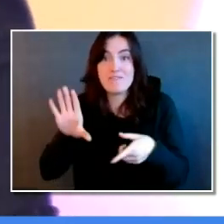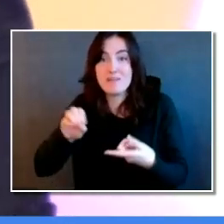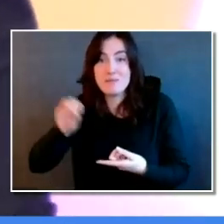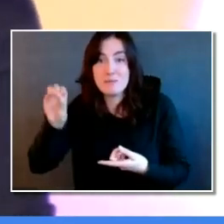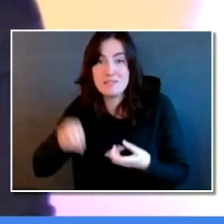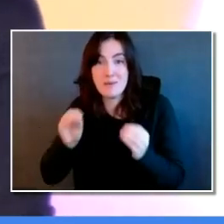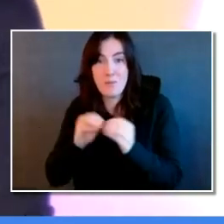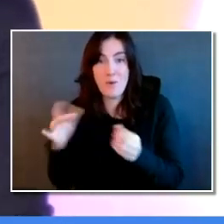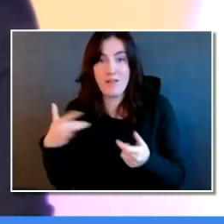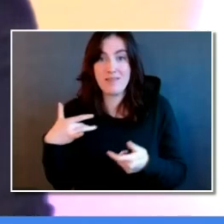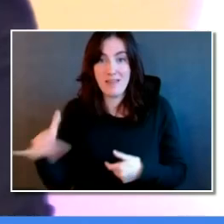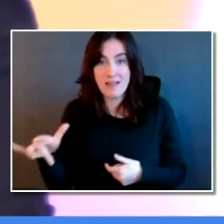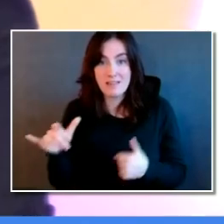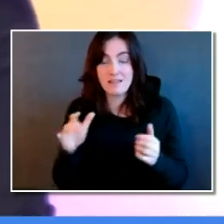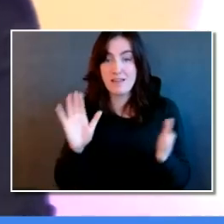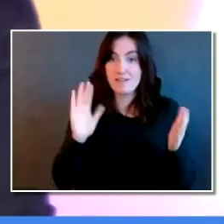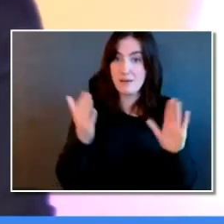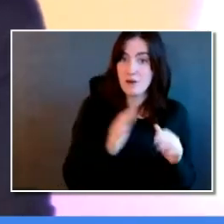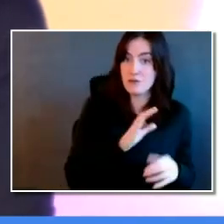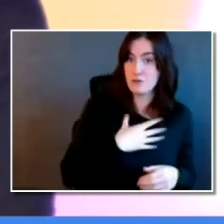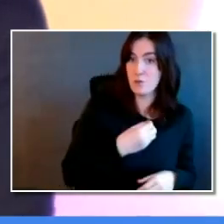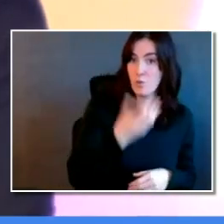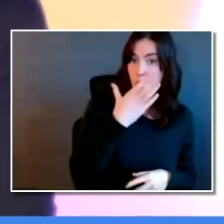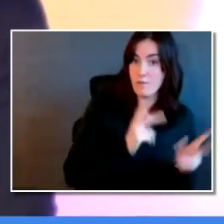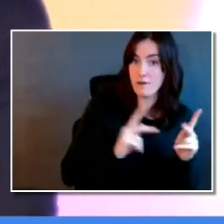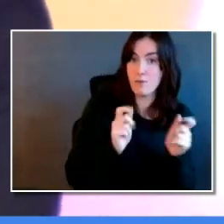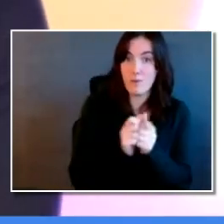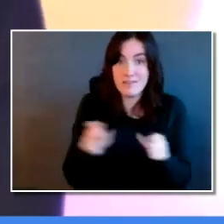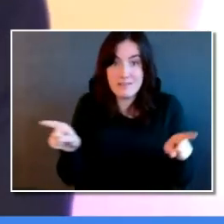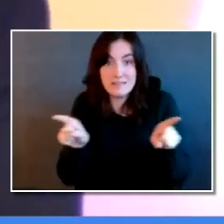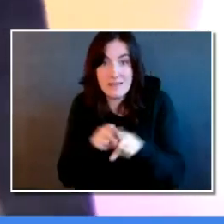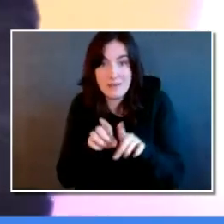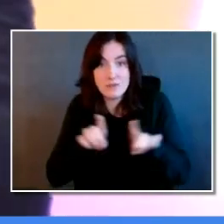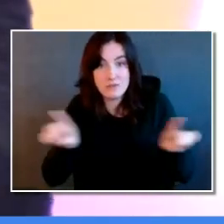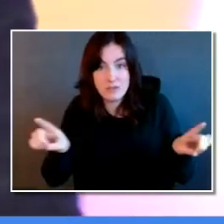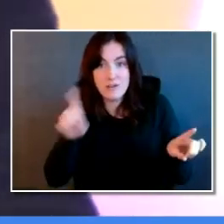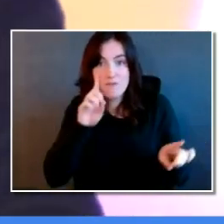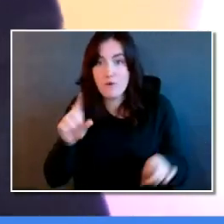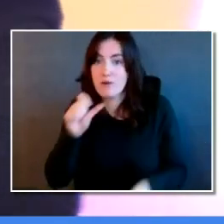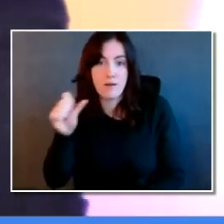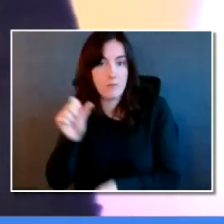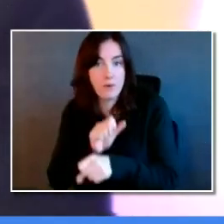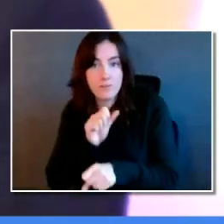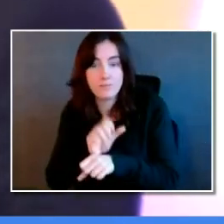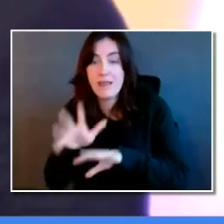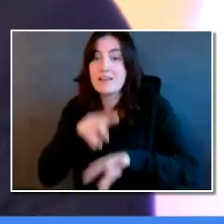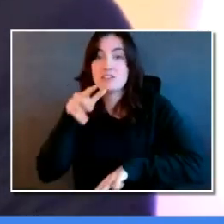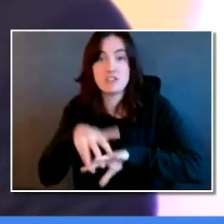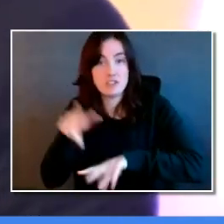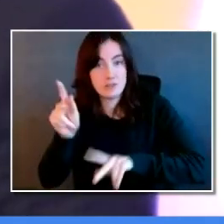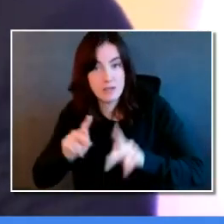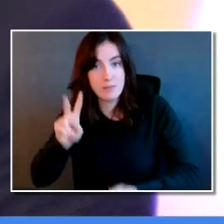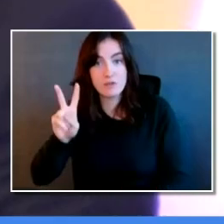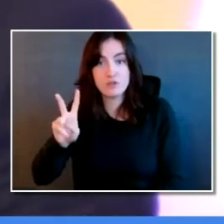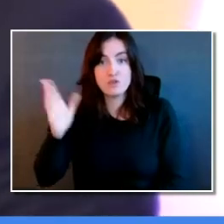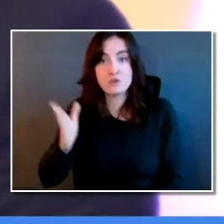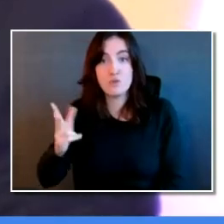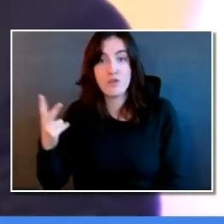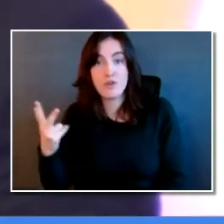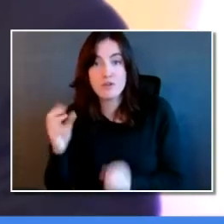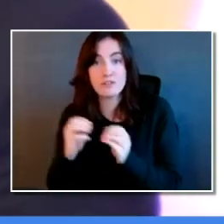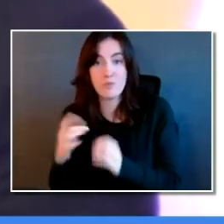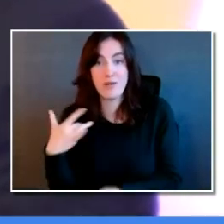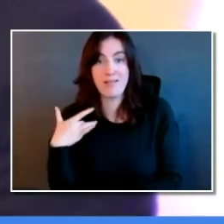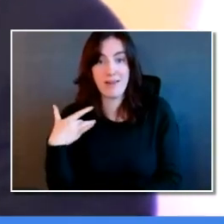with a comparable degree to be unemployed. That indigenous folk with a degree are about 2/3 more likely than comparable